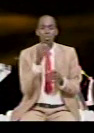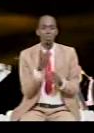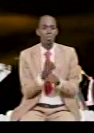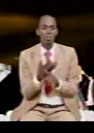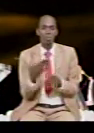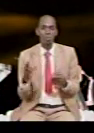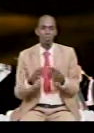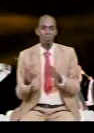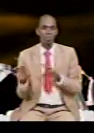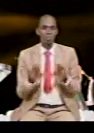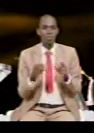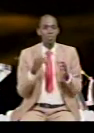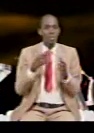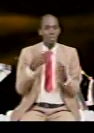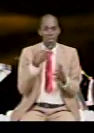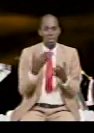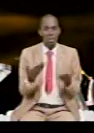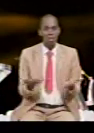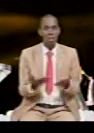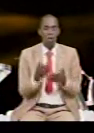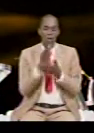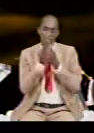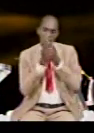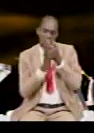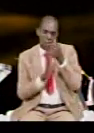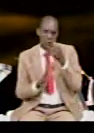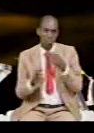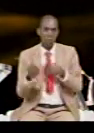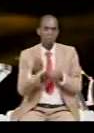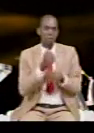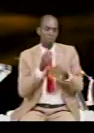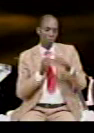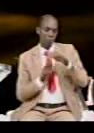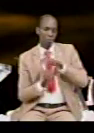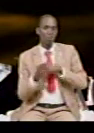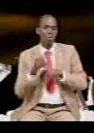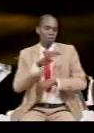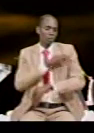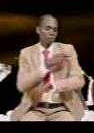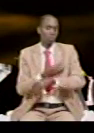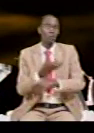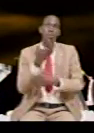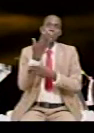says, "Humble yourselves, therefore, under the mighty hand of God,